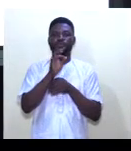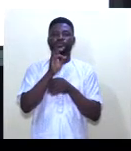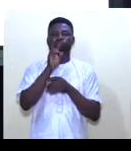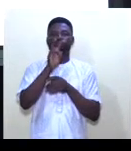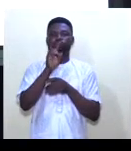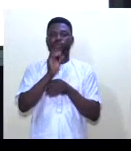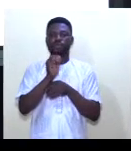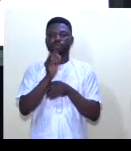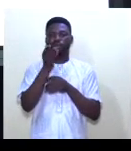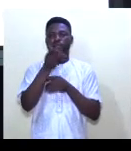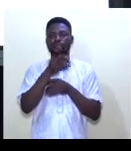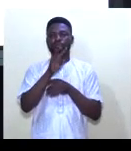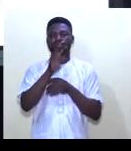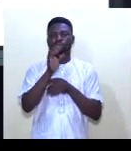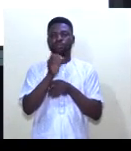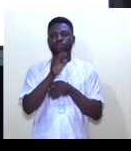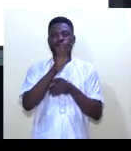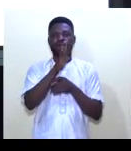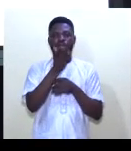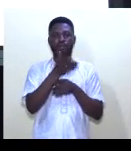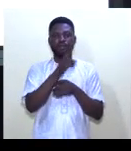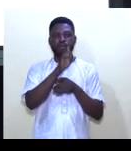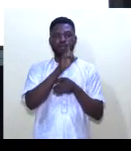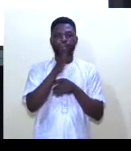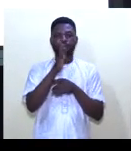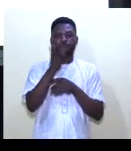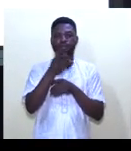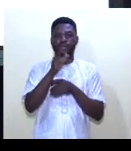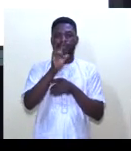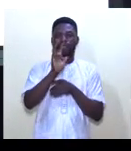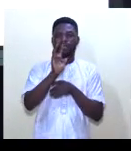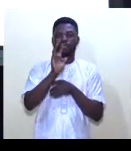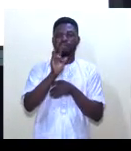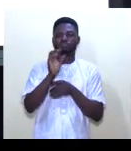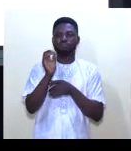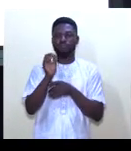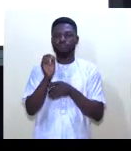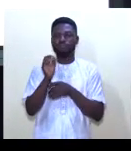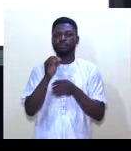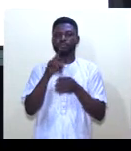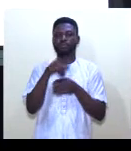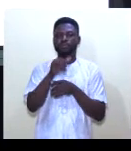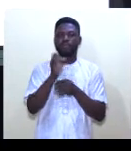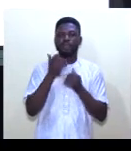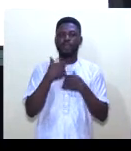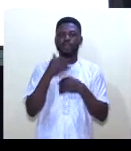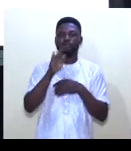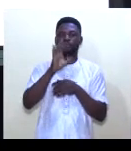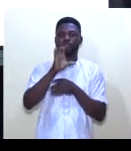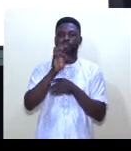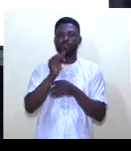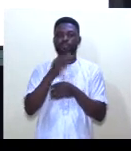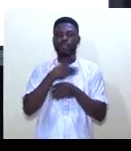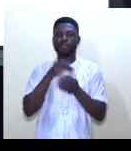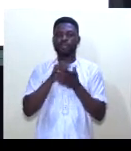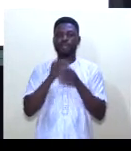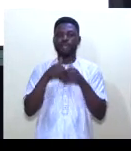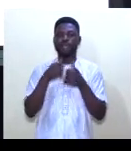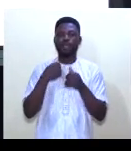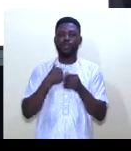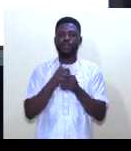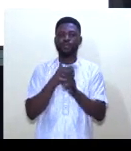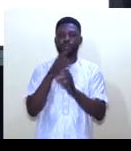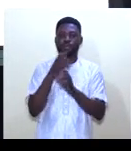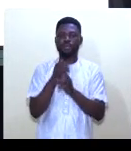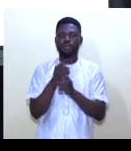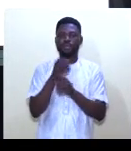2 zeros cancel 2 zeros. 5 goes here 1, 5 goes here 3, here 0. You still have your centimeter, and that's how we